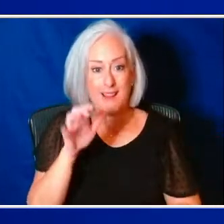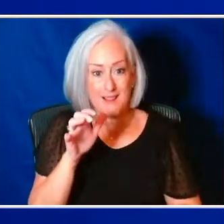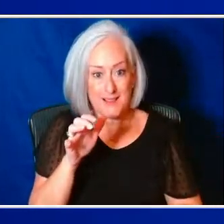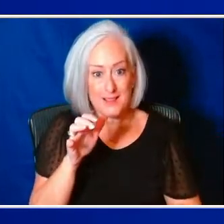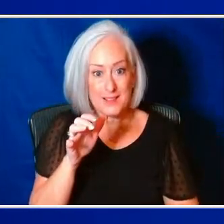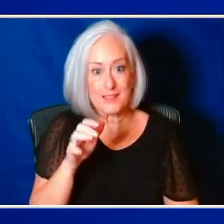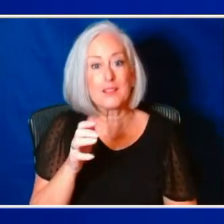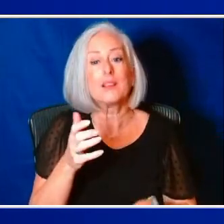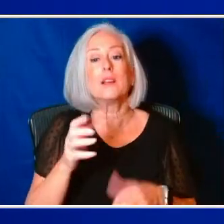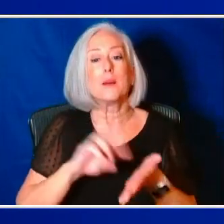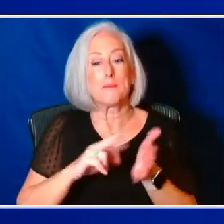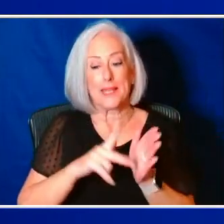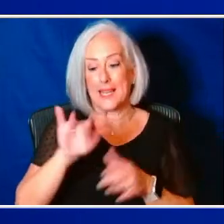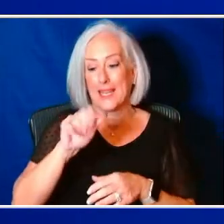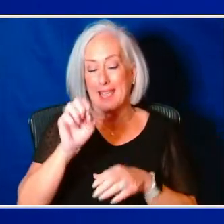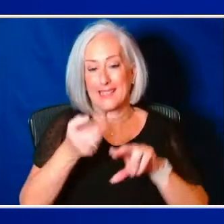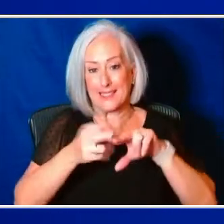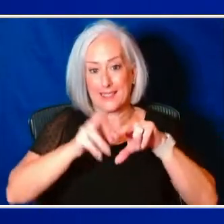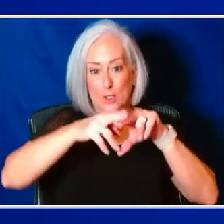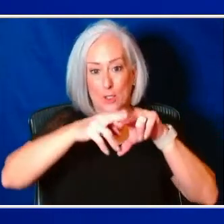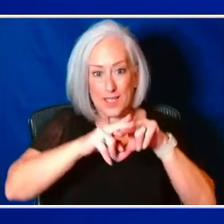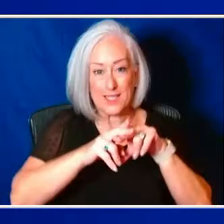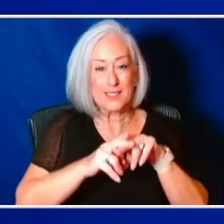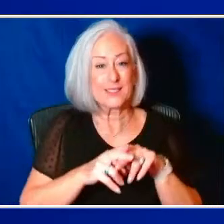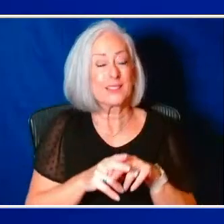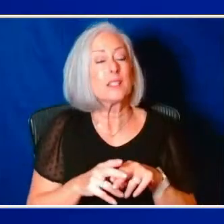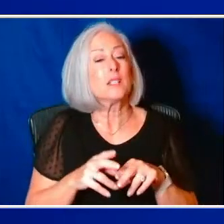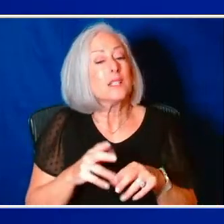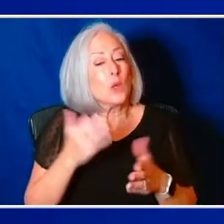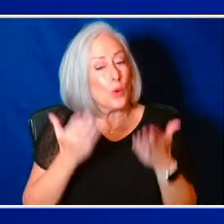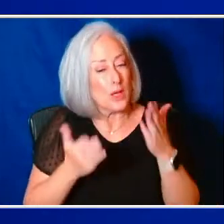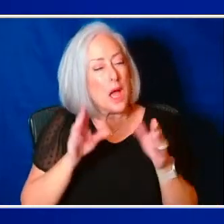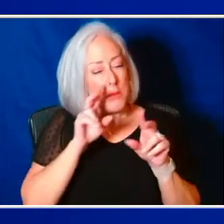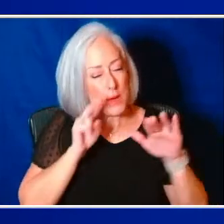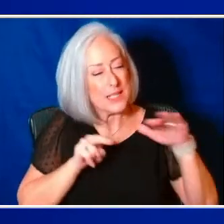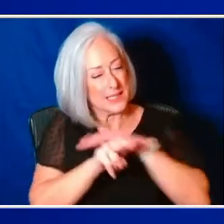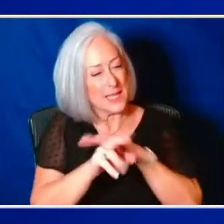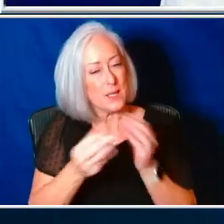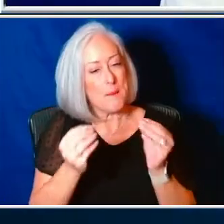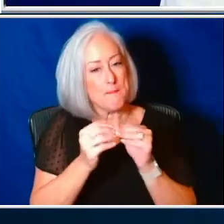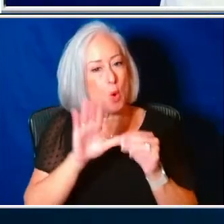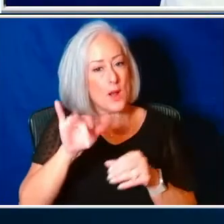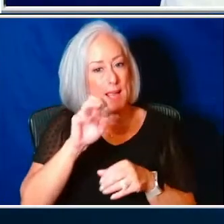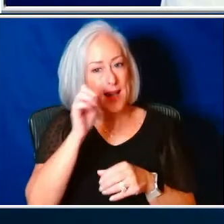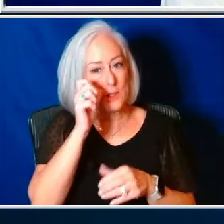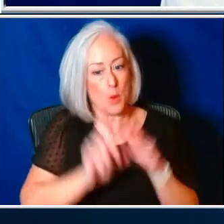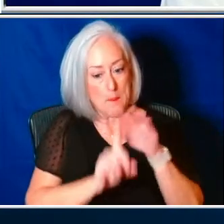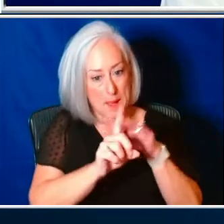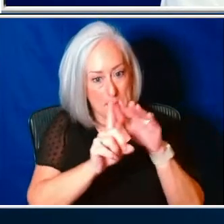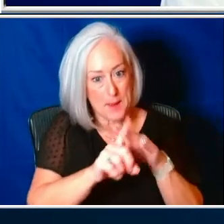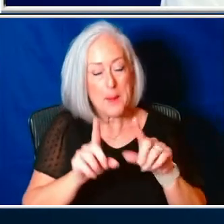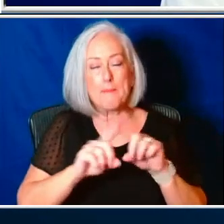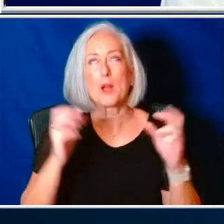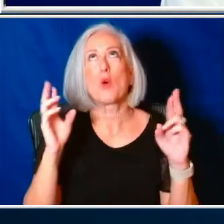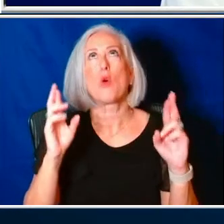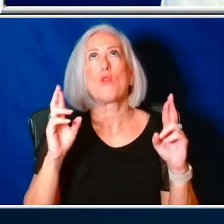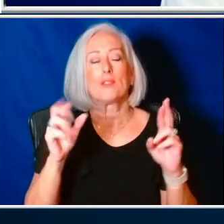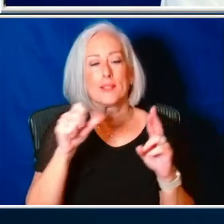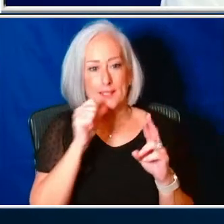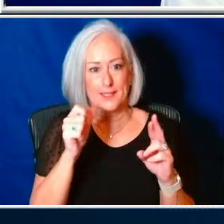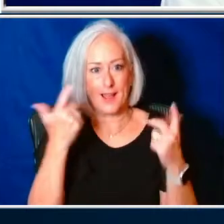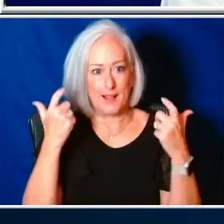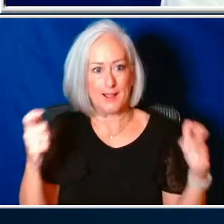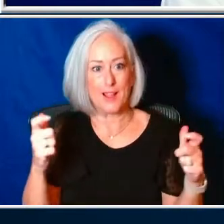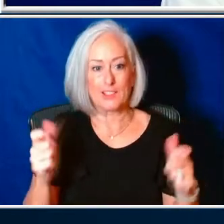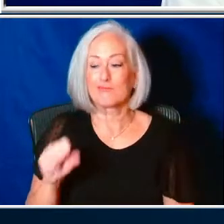cases, hopefully not that large surge in hospitalizations and severe disease, though. I sure hope so, because hospitals are already really full. Absolutely. The